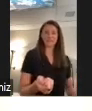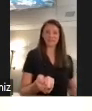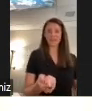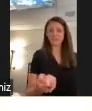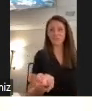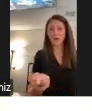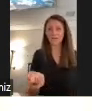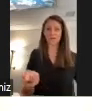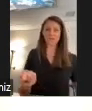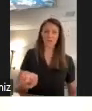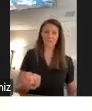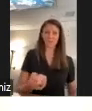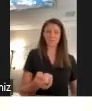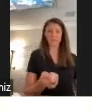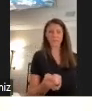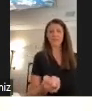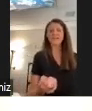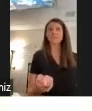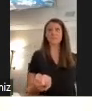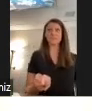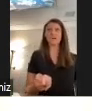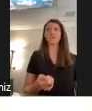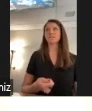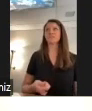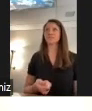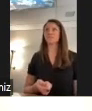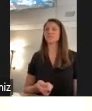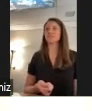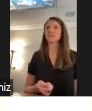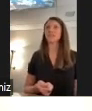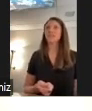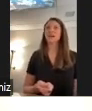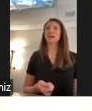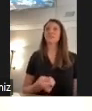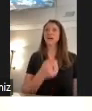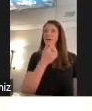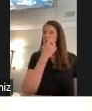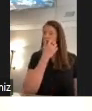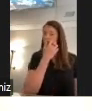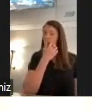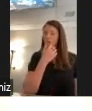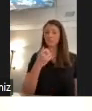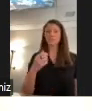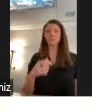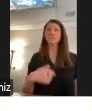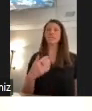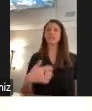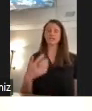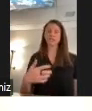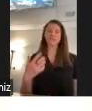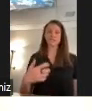and then just try to walk across an obstacle course like that. So it's cognitive flexibility. I also worked on